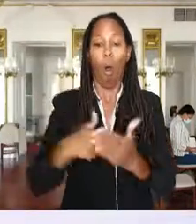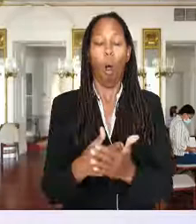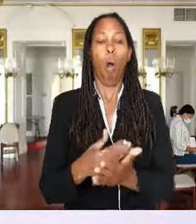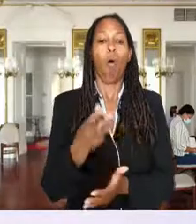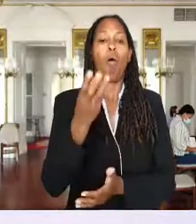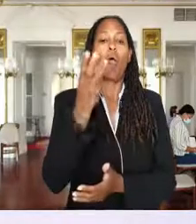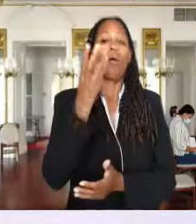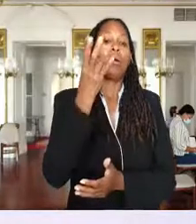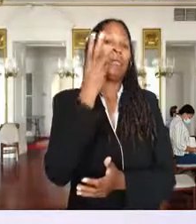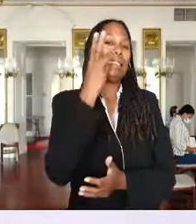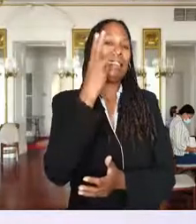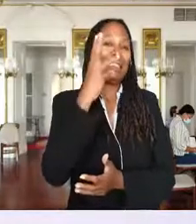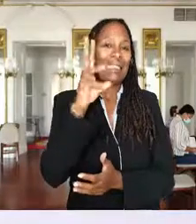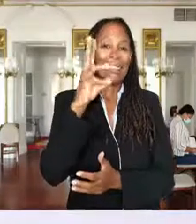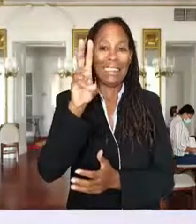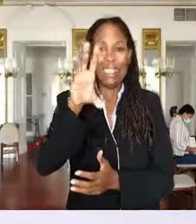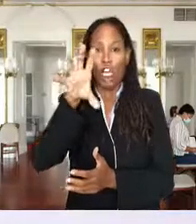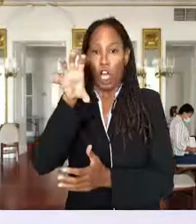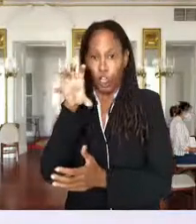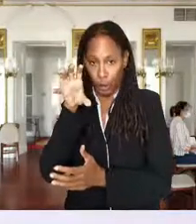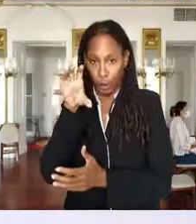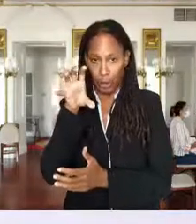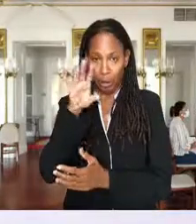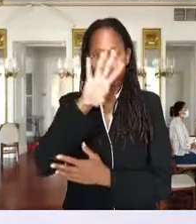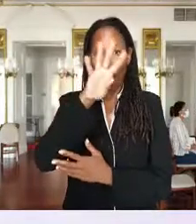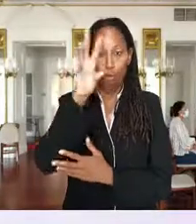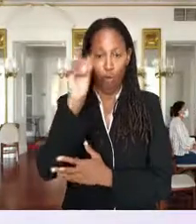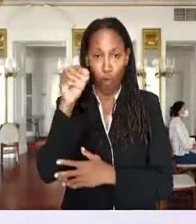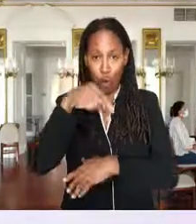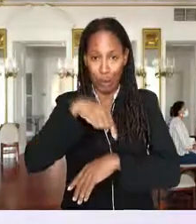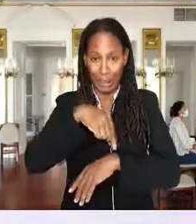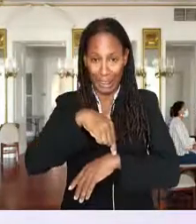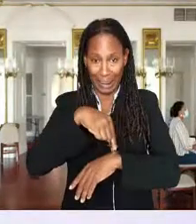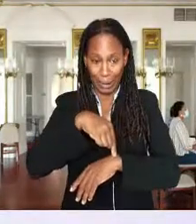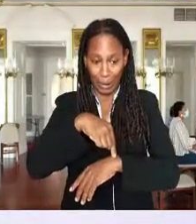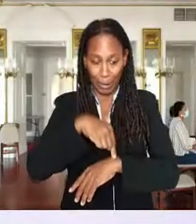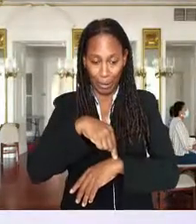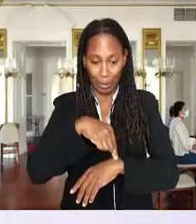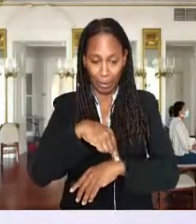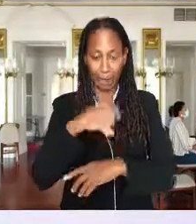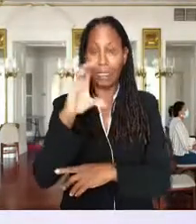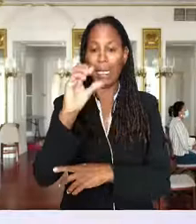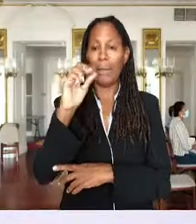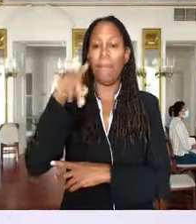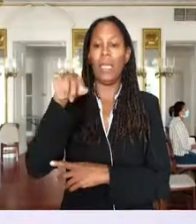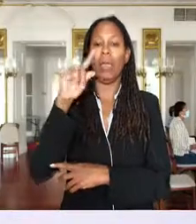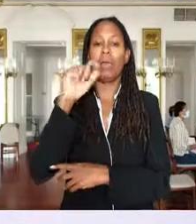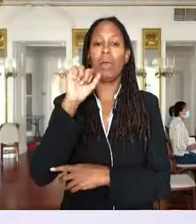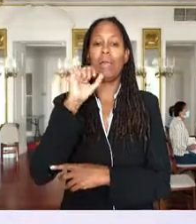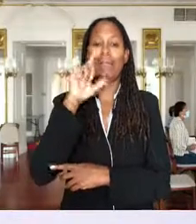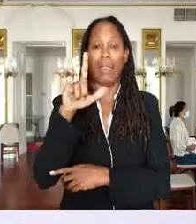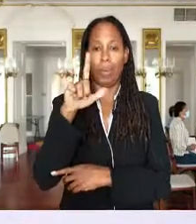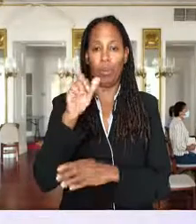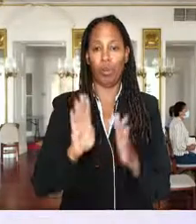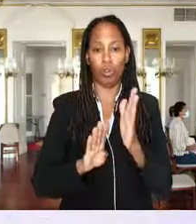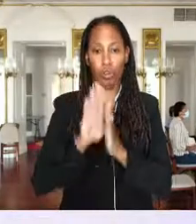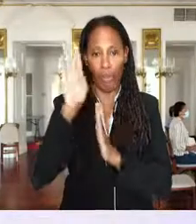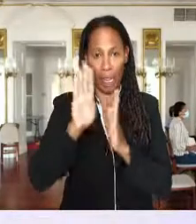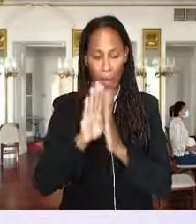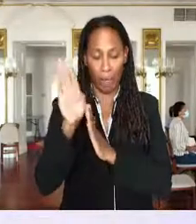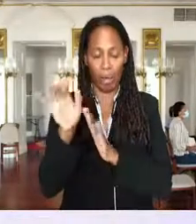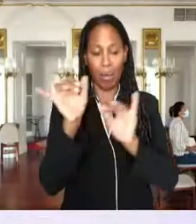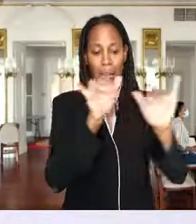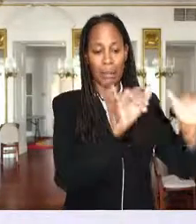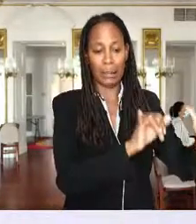We have 40 times the capital development with virtually the same